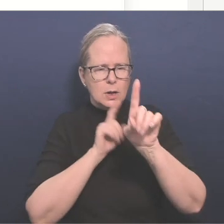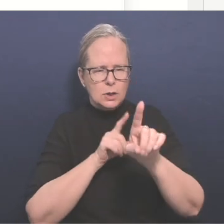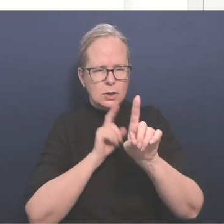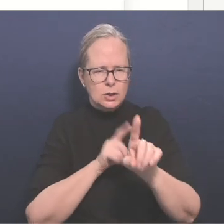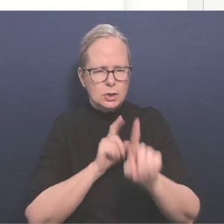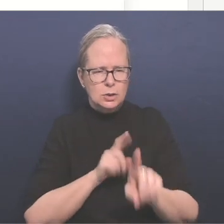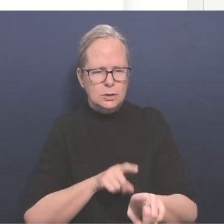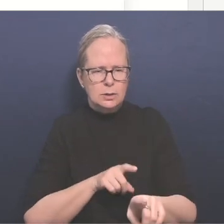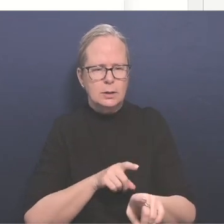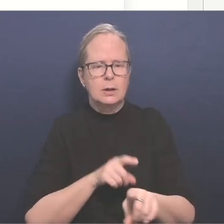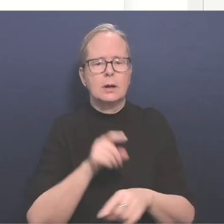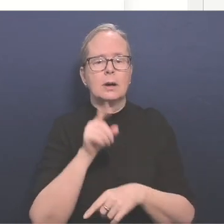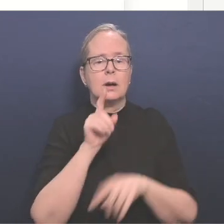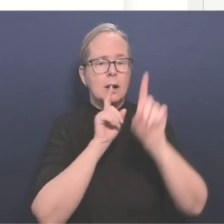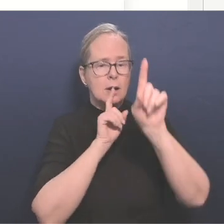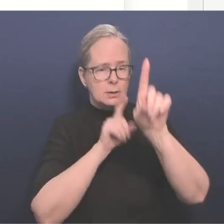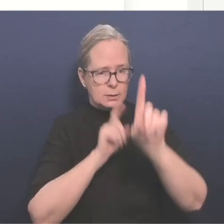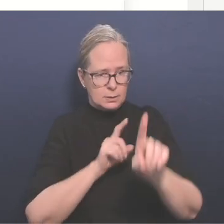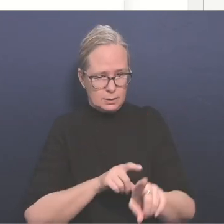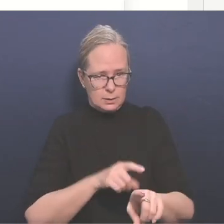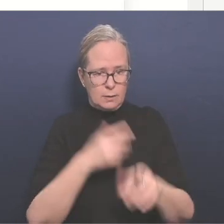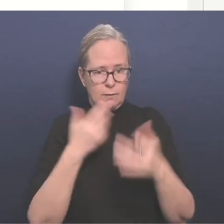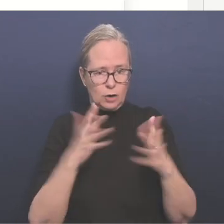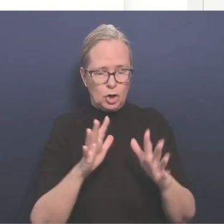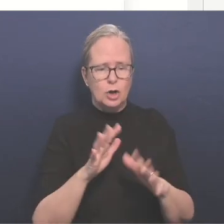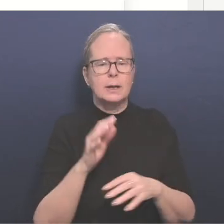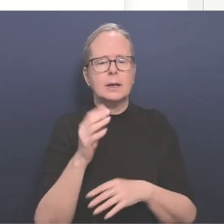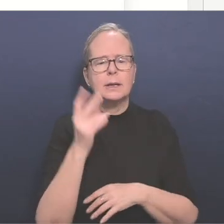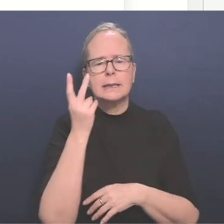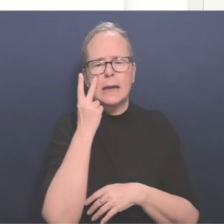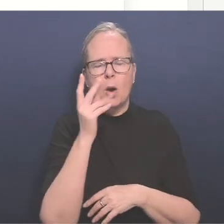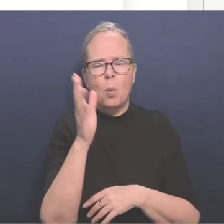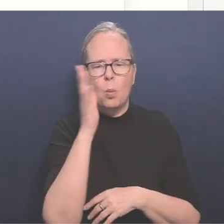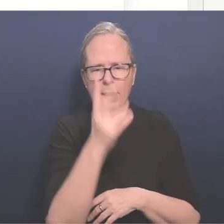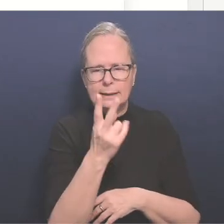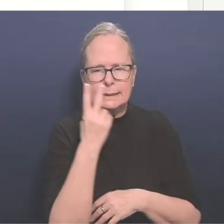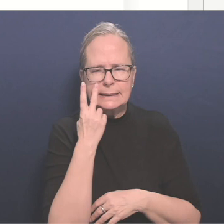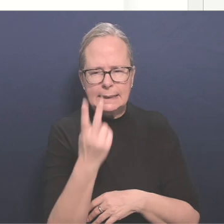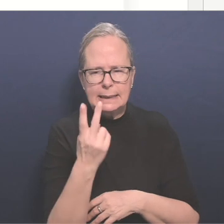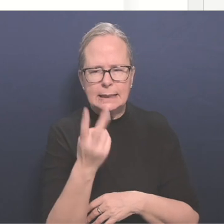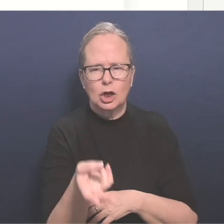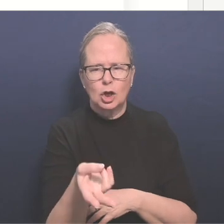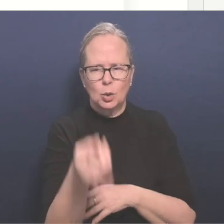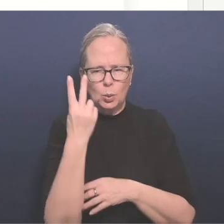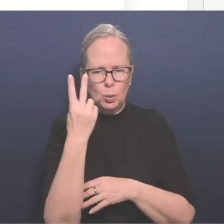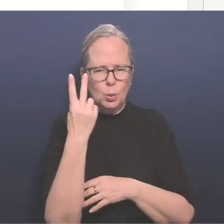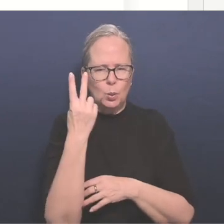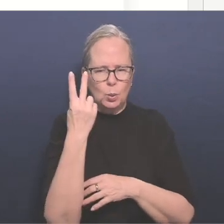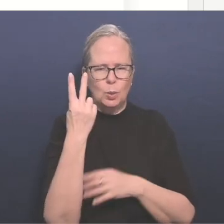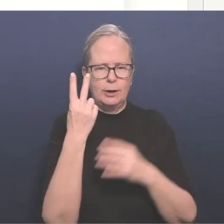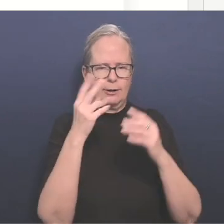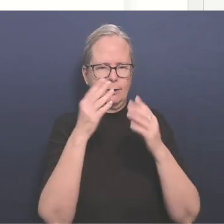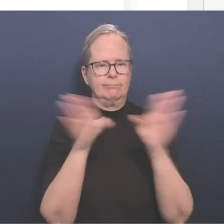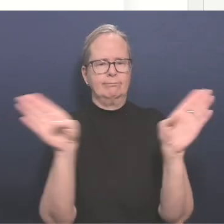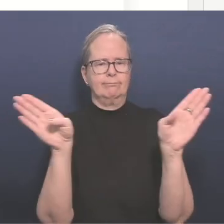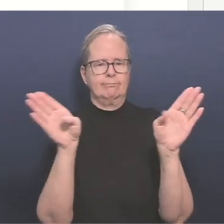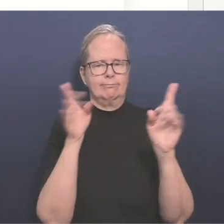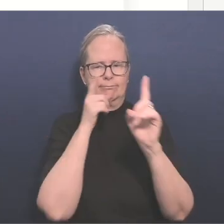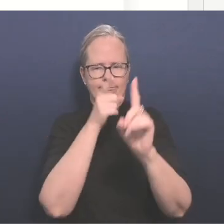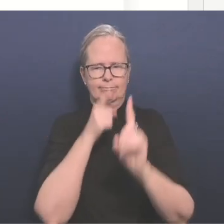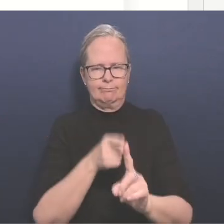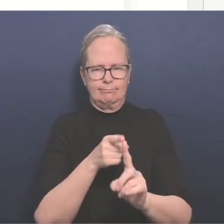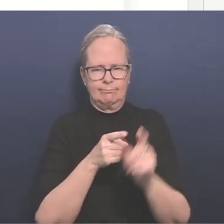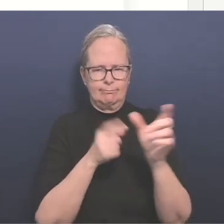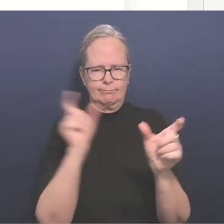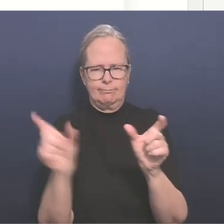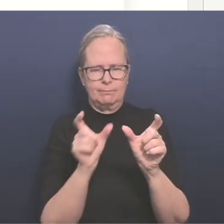already receiving benefits, and from there you will see the benefits that you're receiving, and like Janet said,